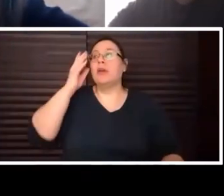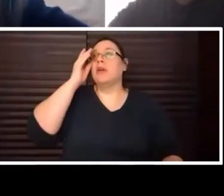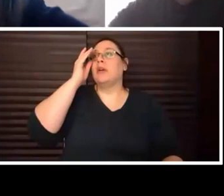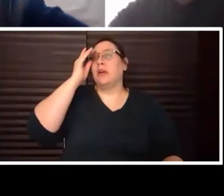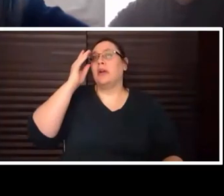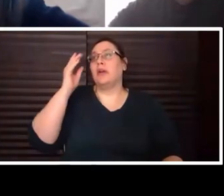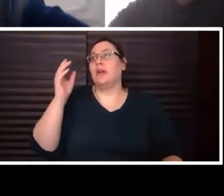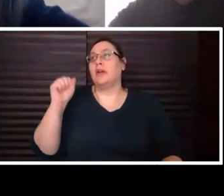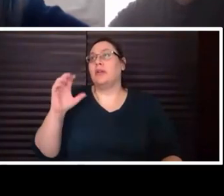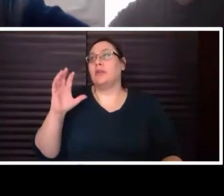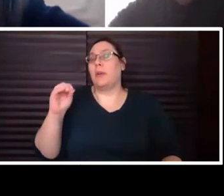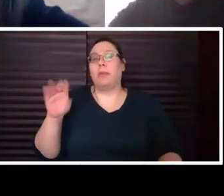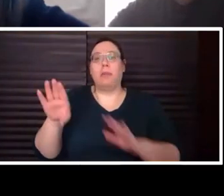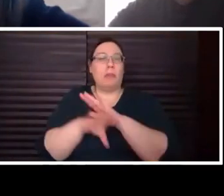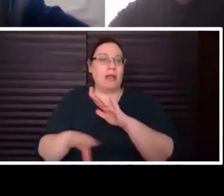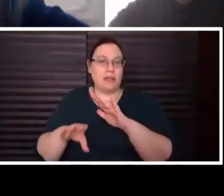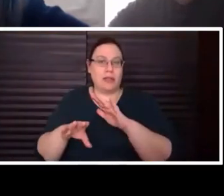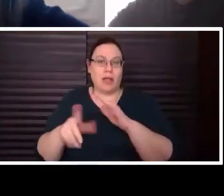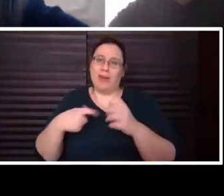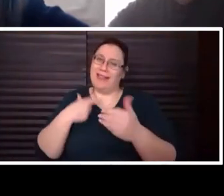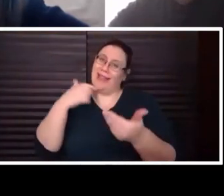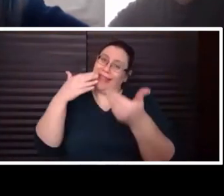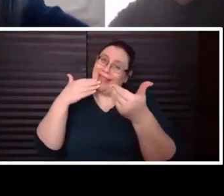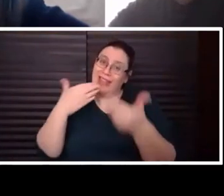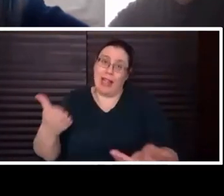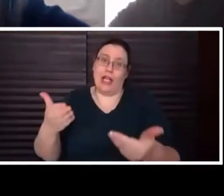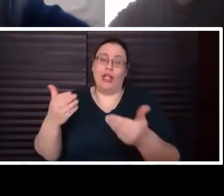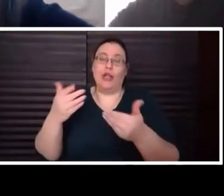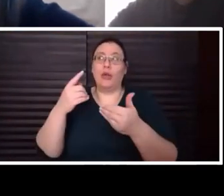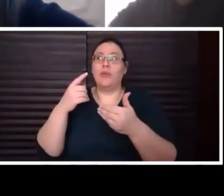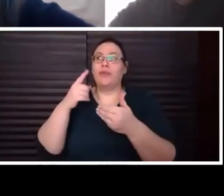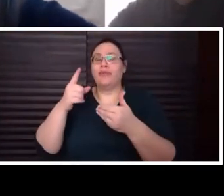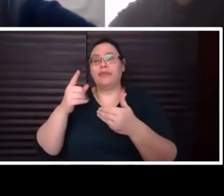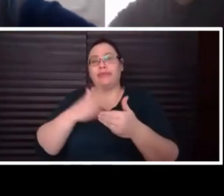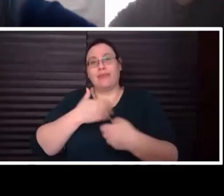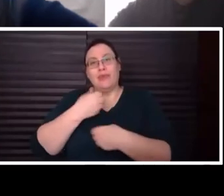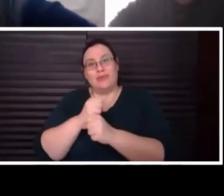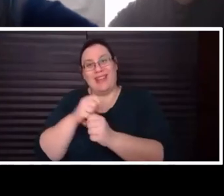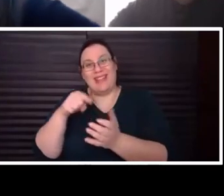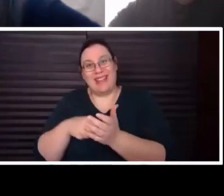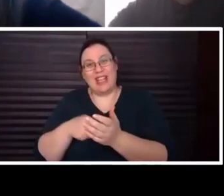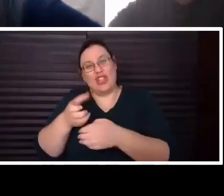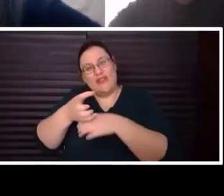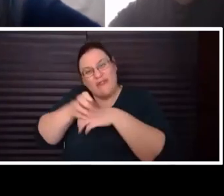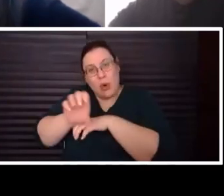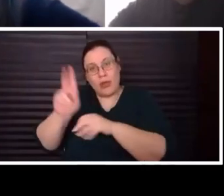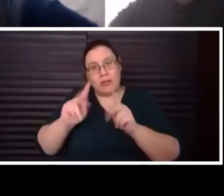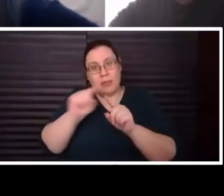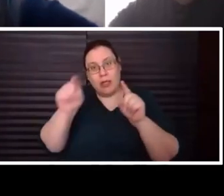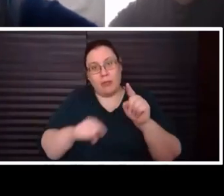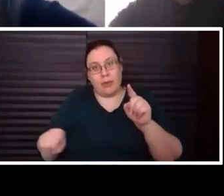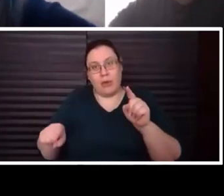And so what basically I want to say thank you for making this, because it forces people not to do